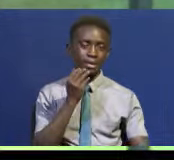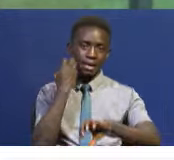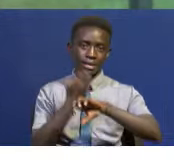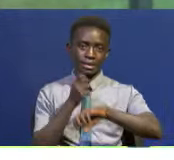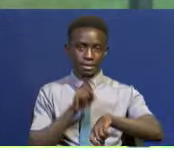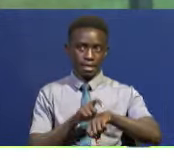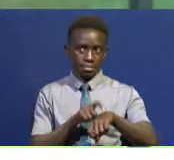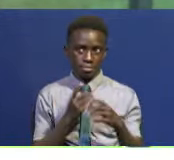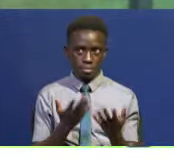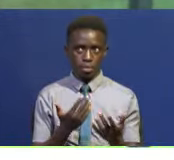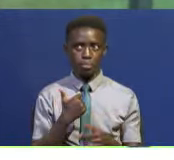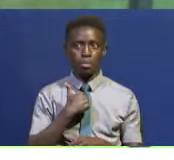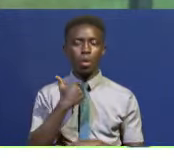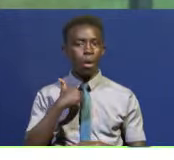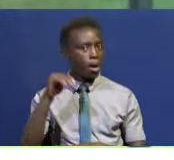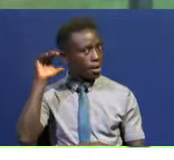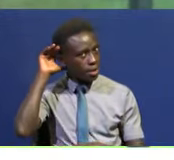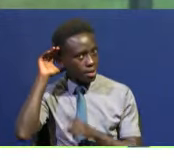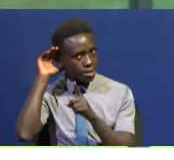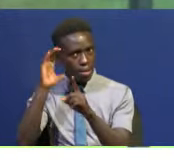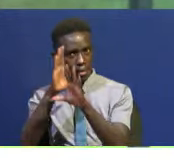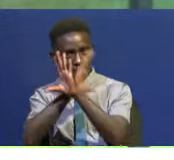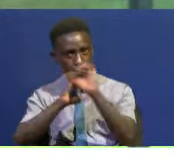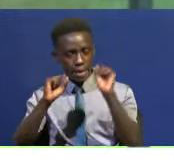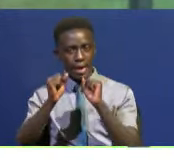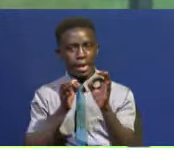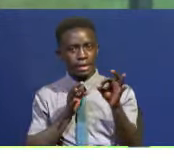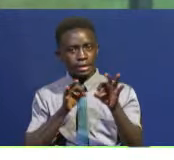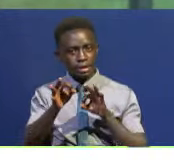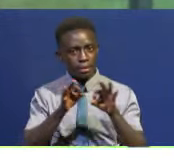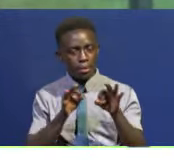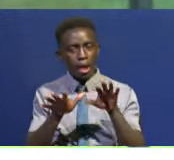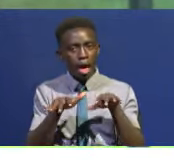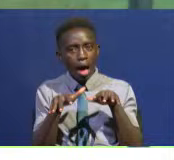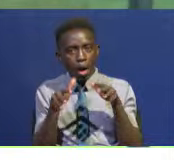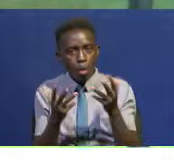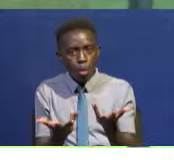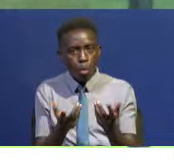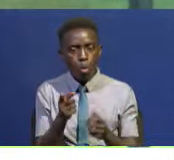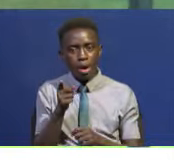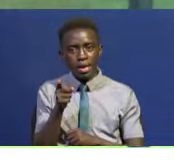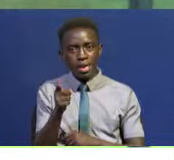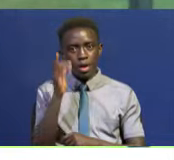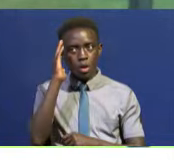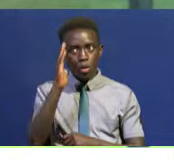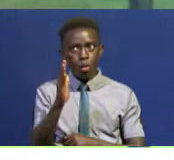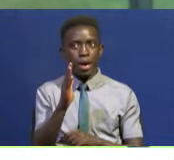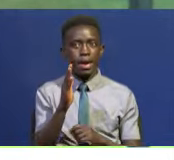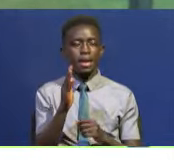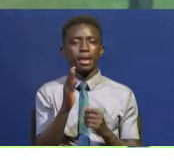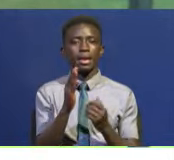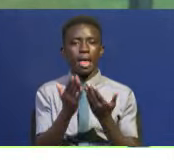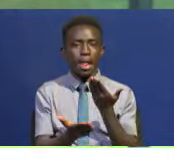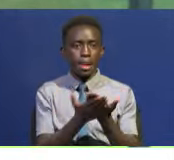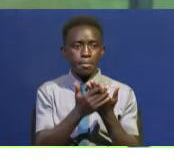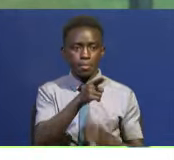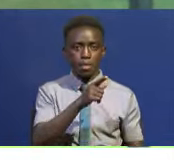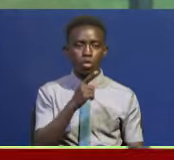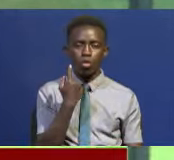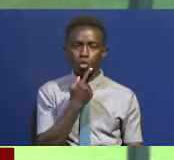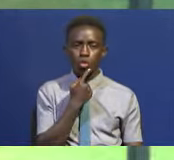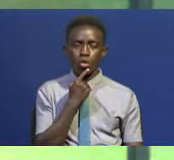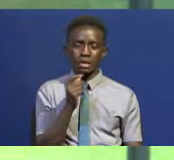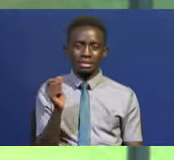And I would want to hear the president talk about how he's going to cushion the low-income Kenyans to push them to